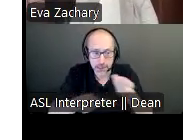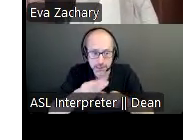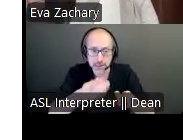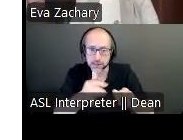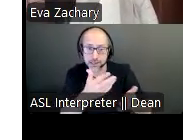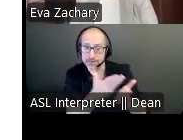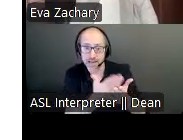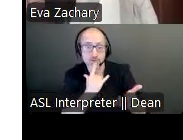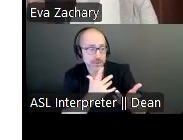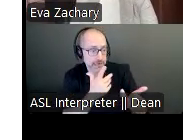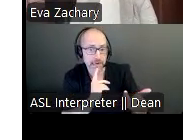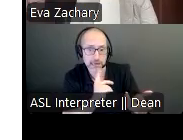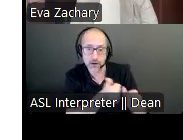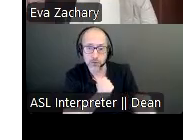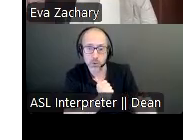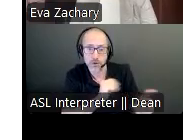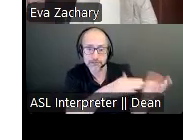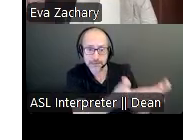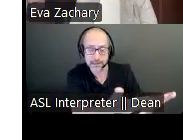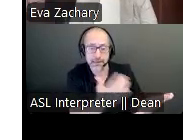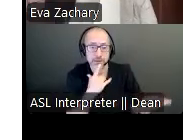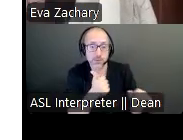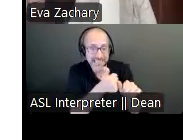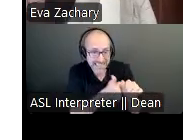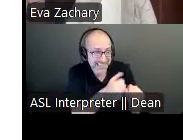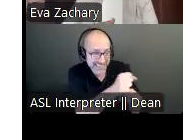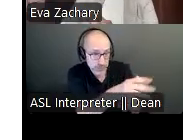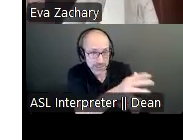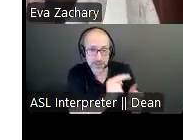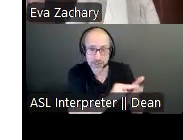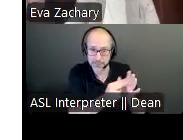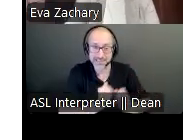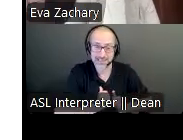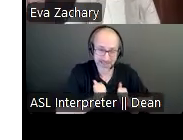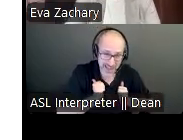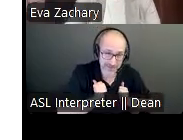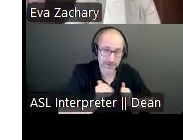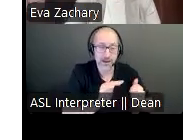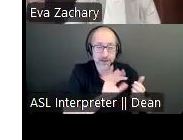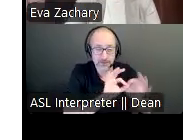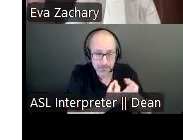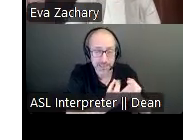life, a family, and a community forever changed. And that calls us to action.